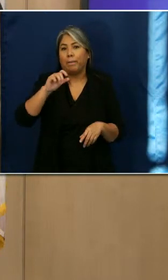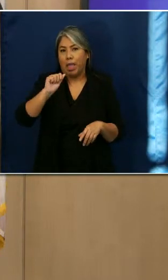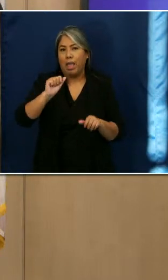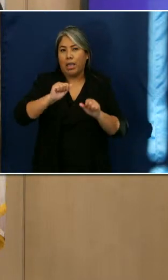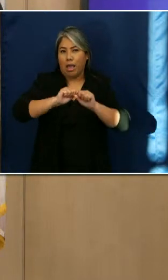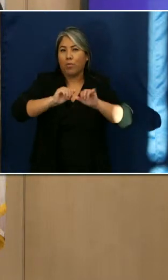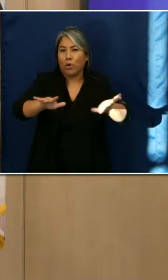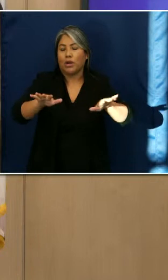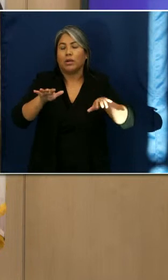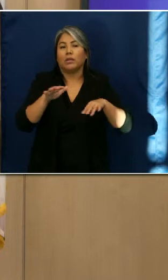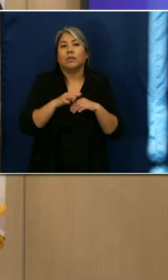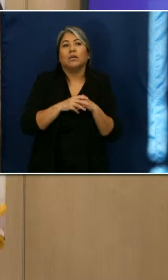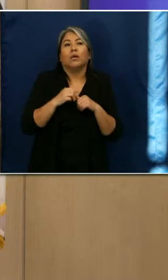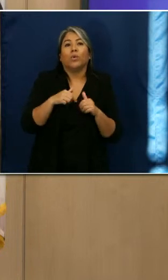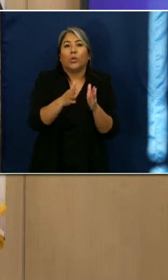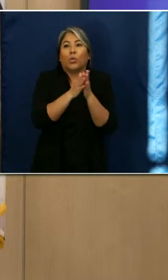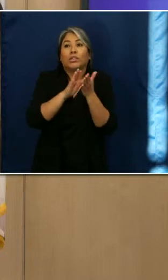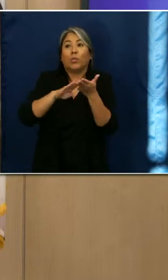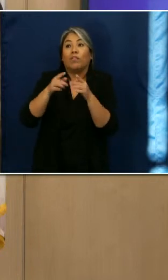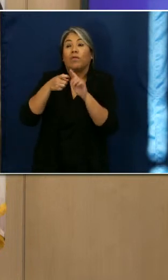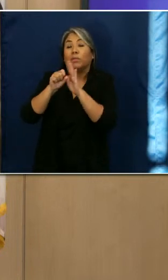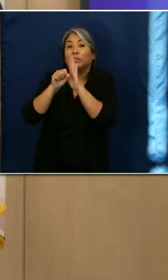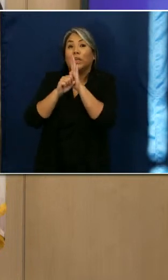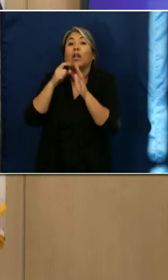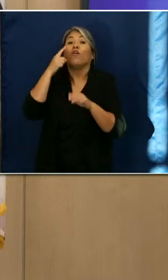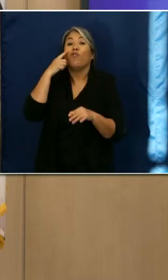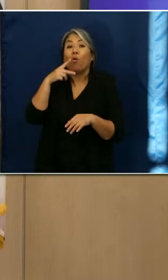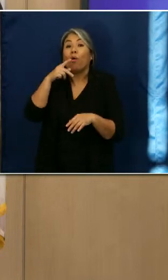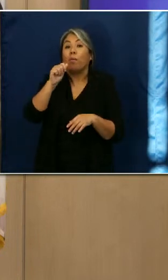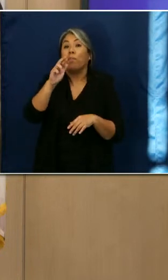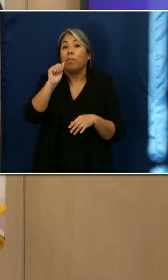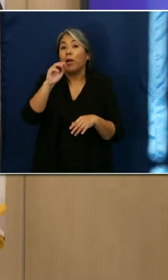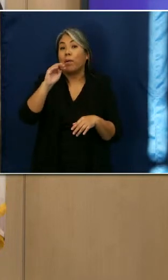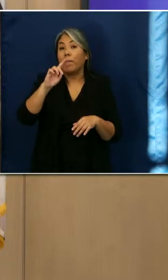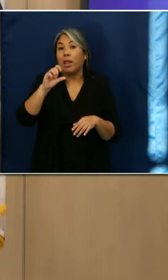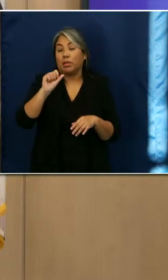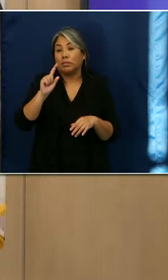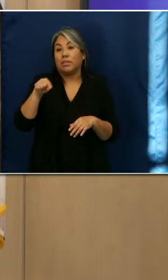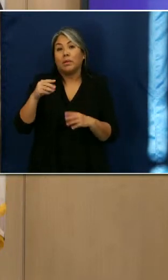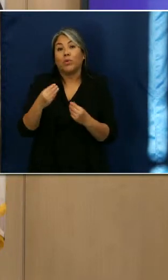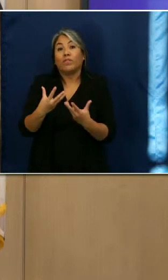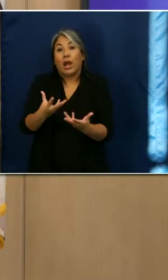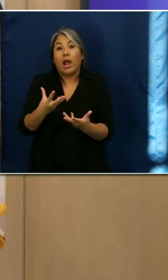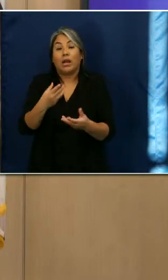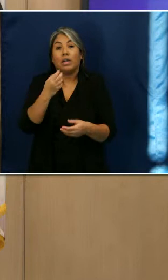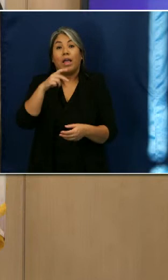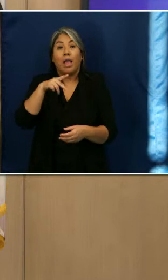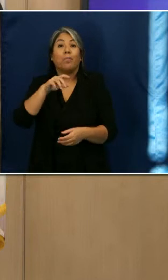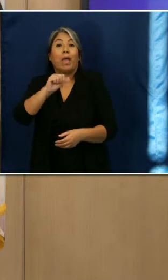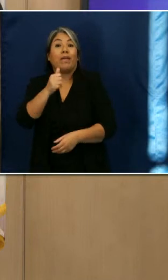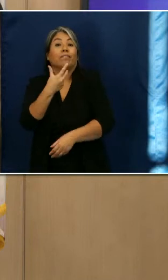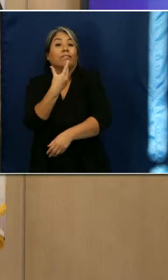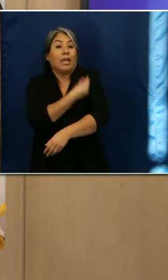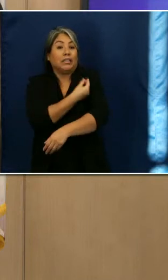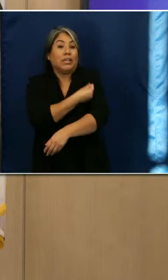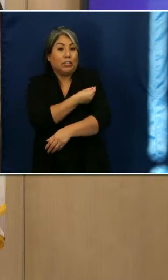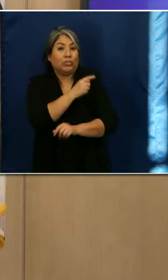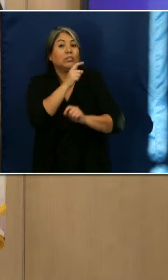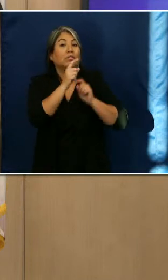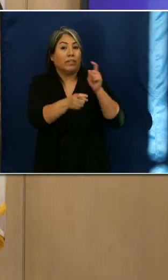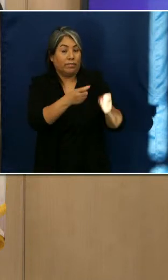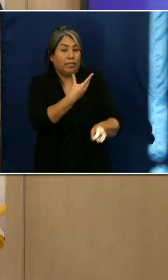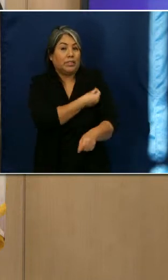outbreak. We requested a waiver from the state for paramedics to provide Hep A vaccinations.